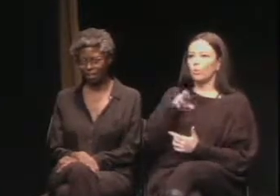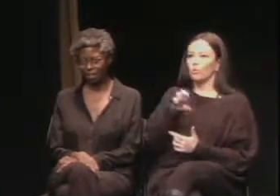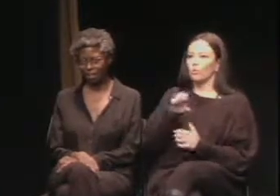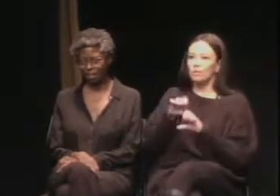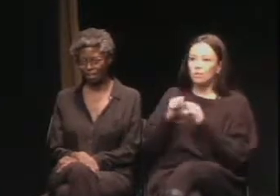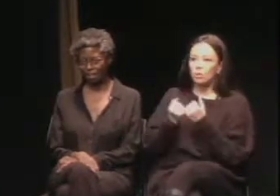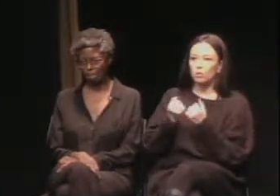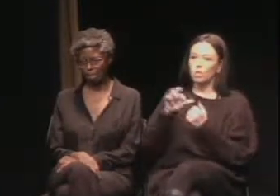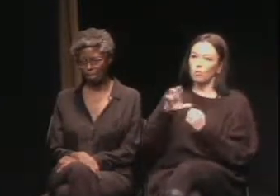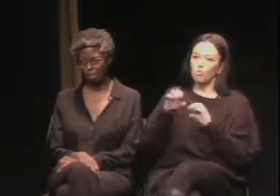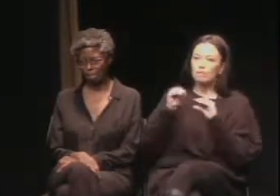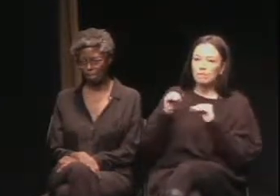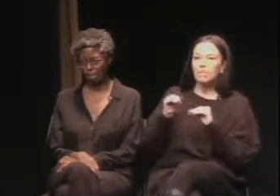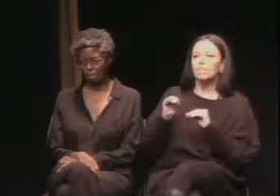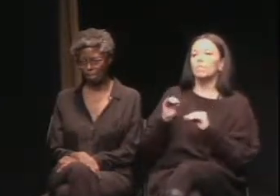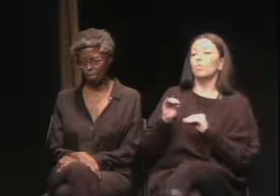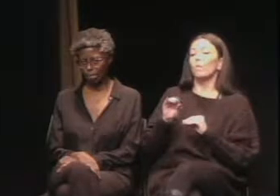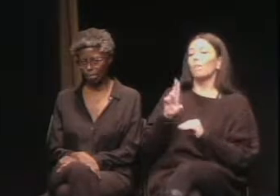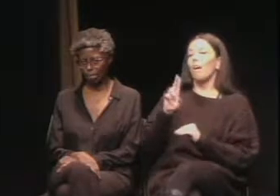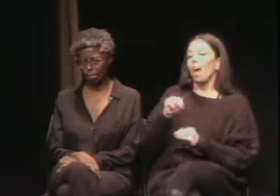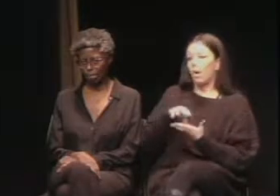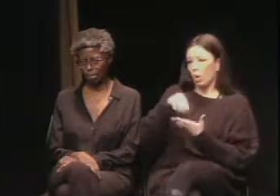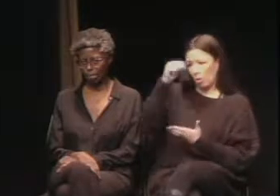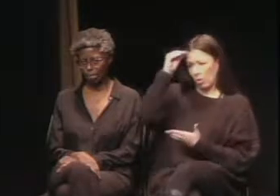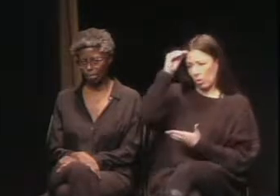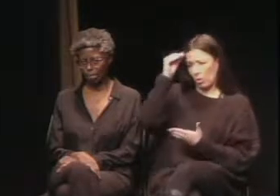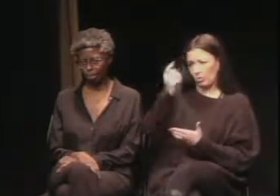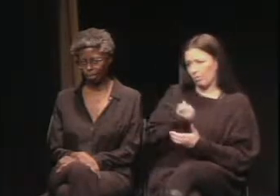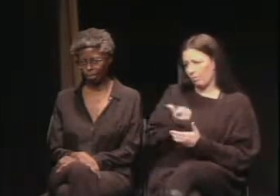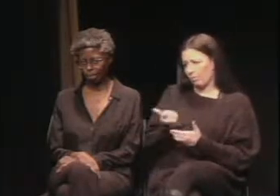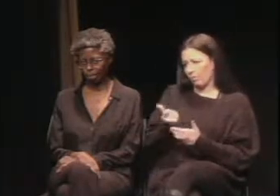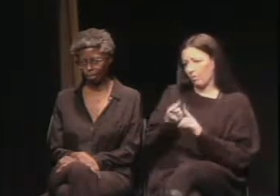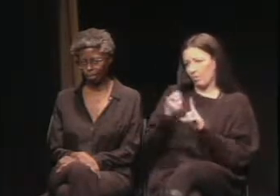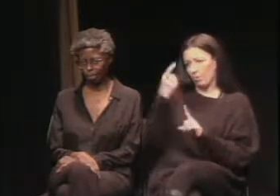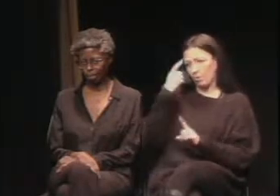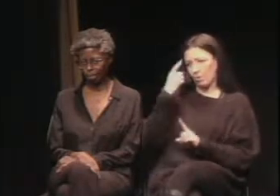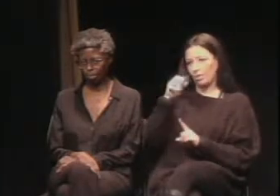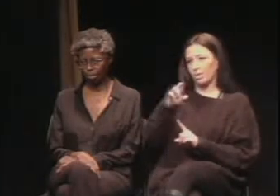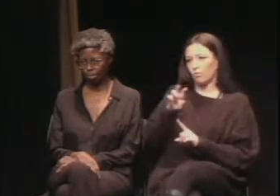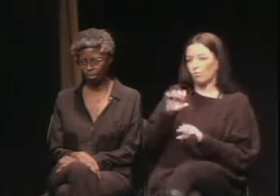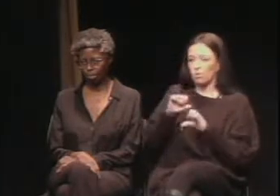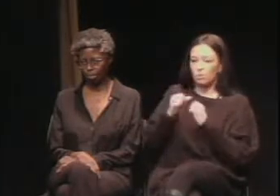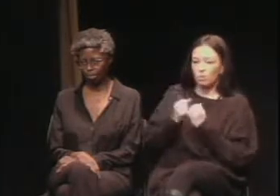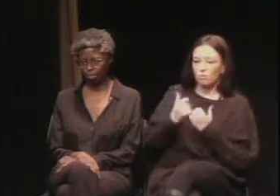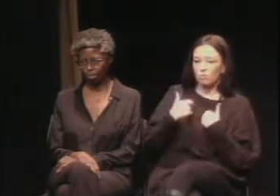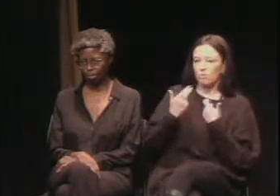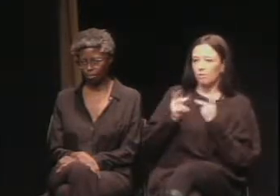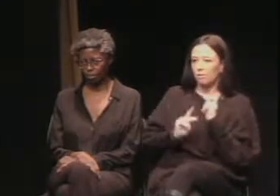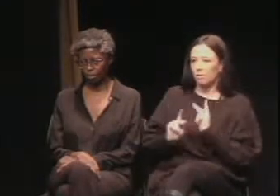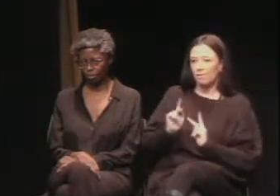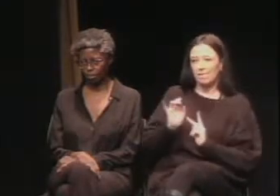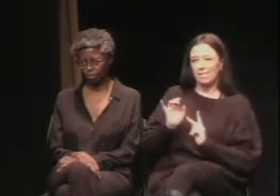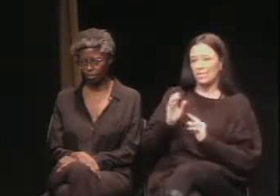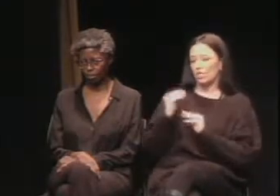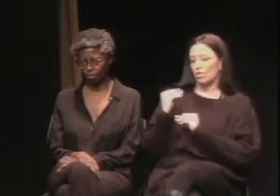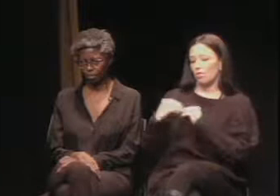re-socializing. And we have to unlearn these things. Yeah. So that we can re-socialize our young people, because this generation and the generations